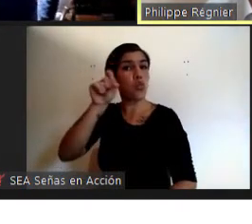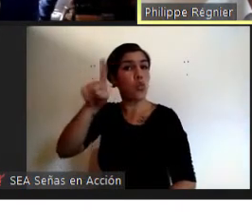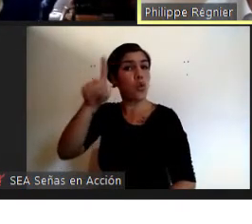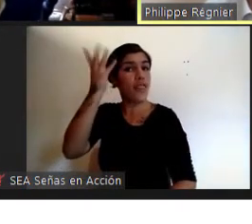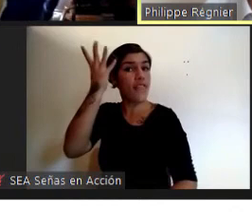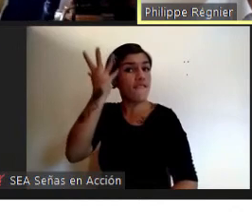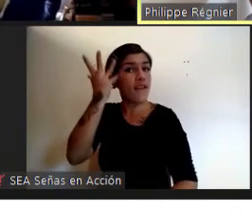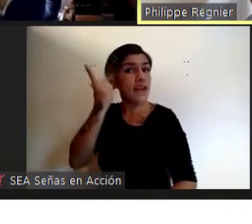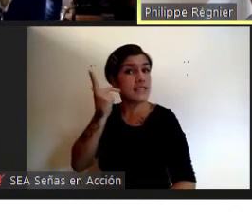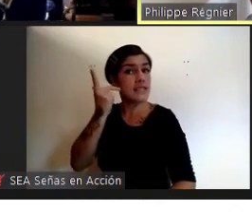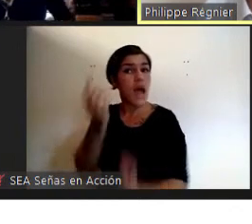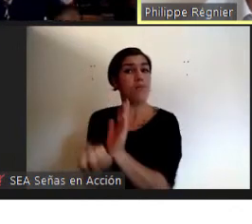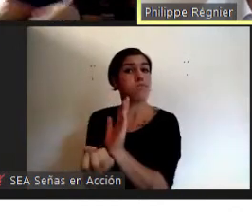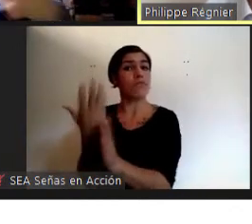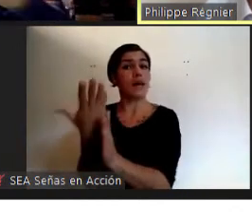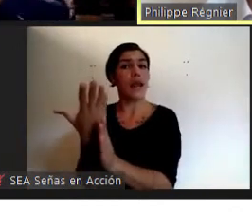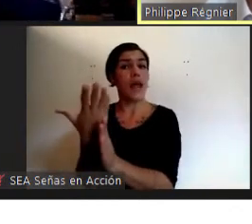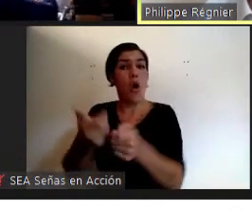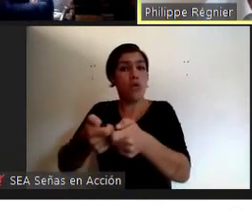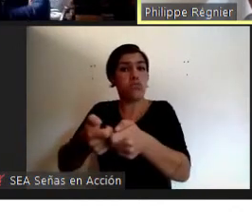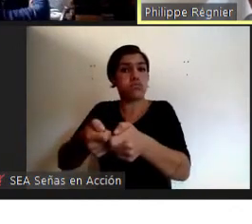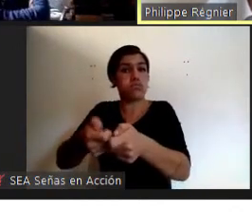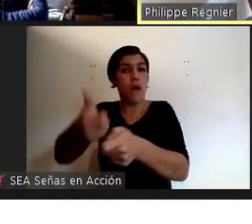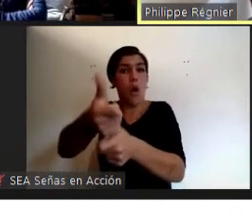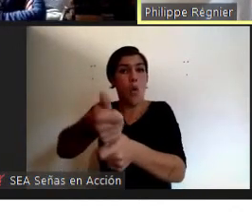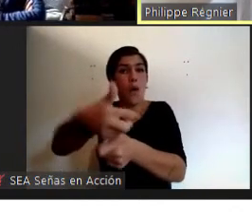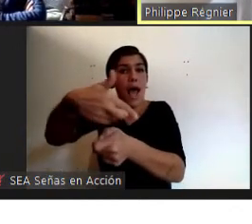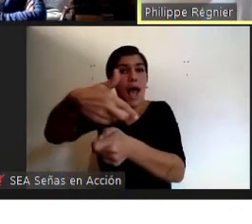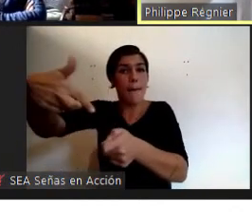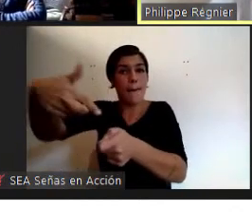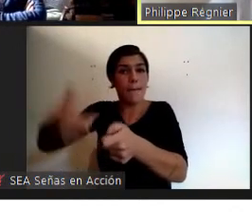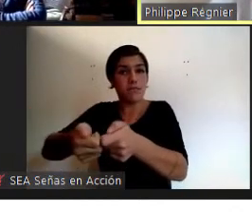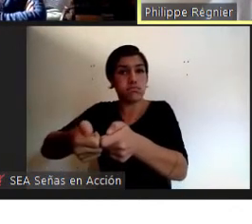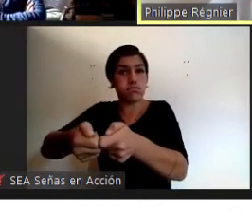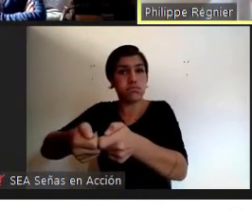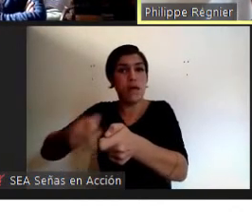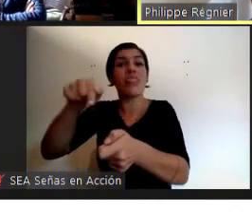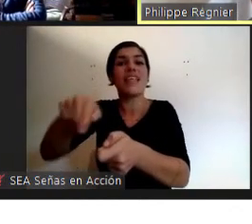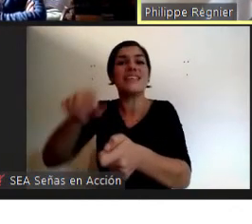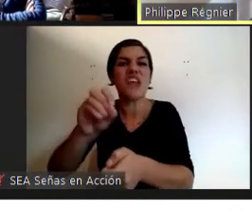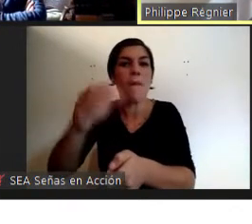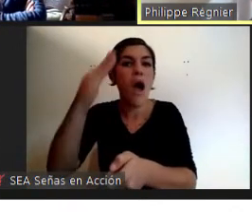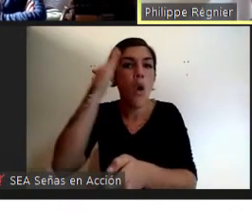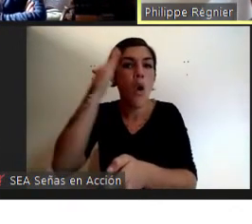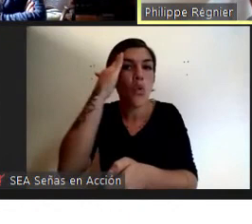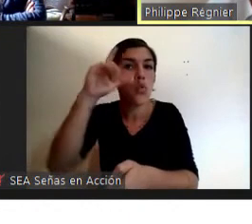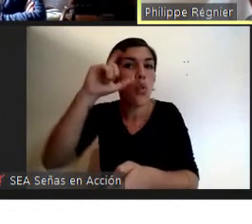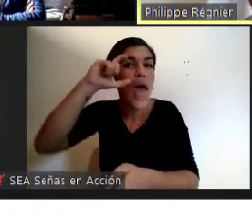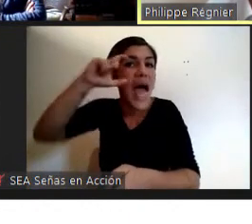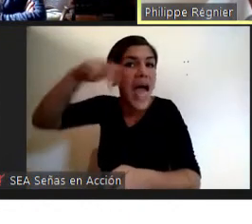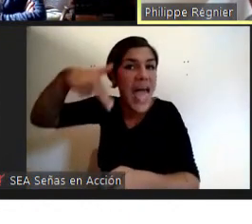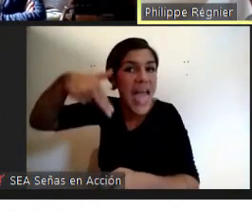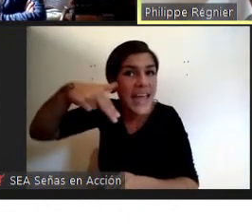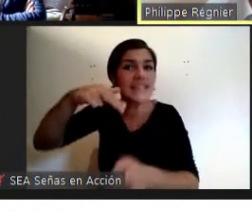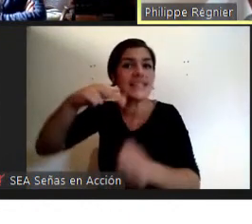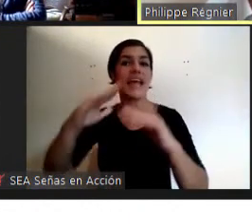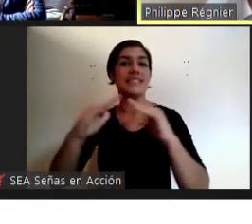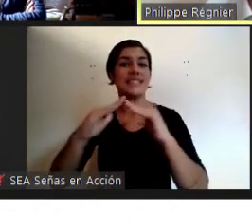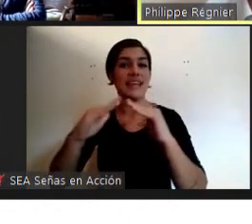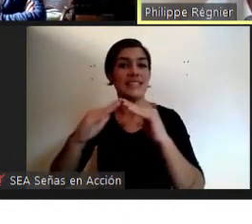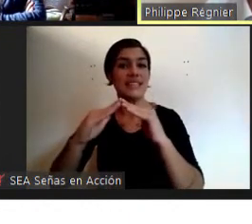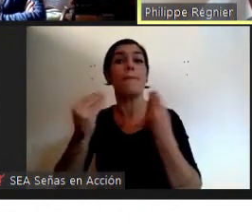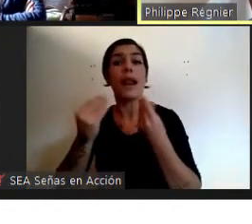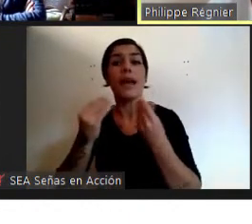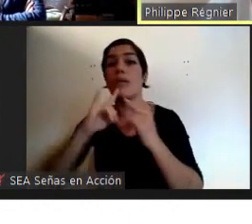was called Culture at Home, where all institutions were invited to create,